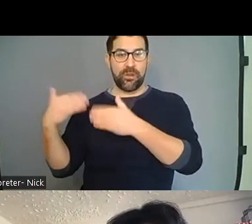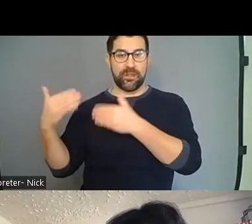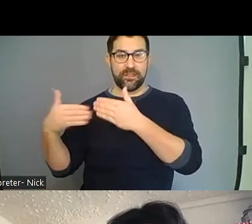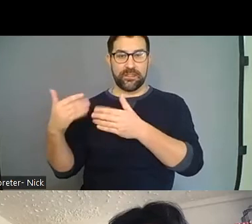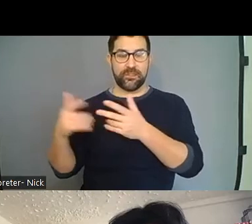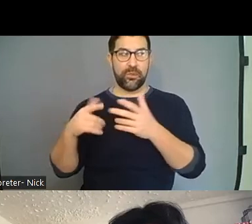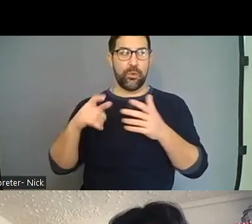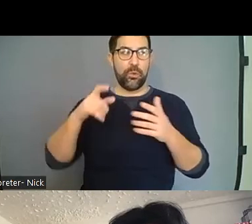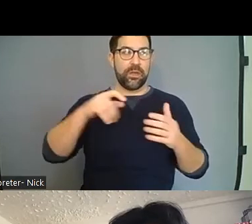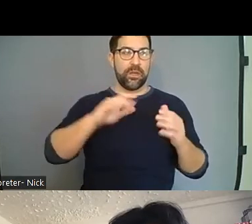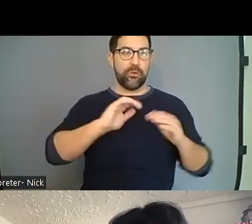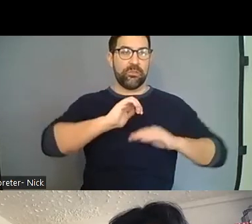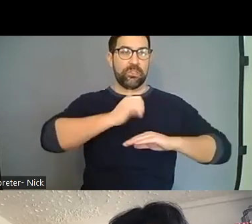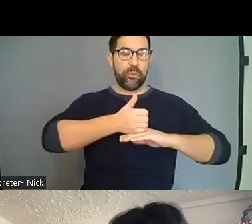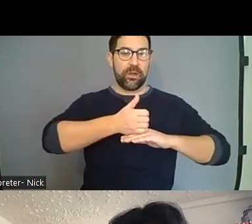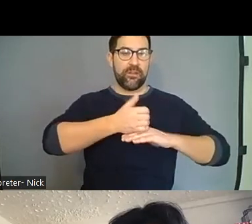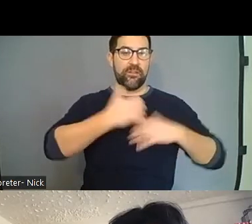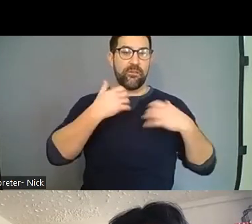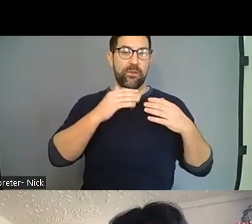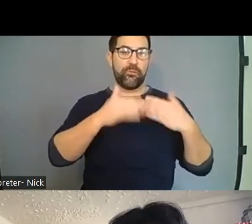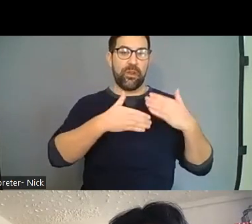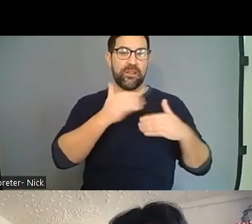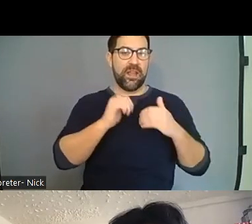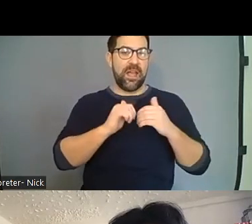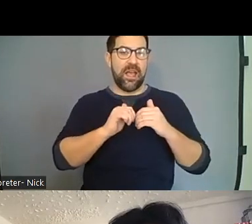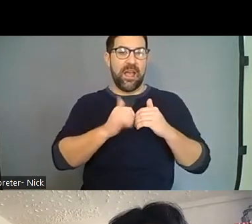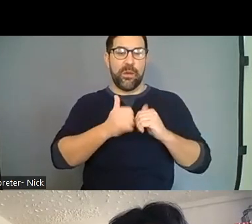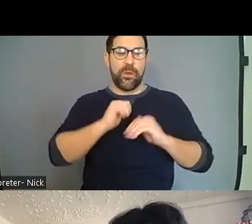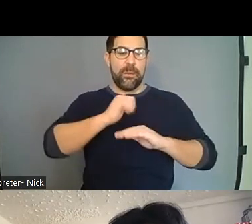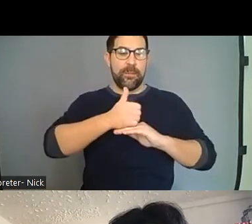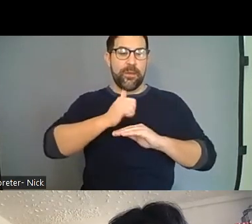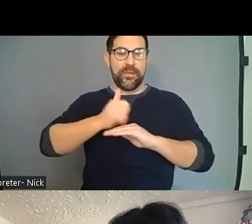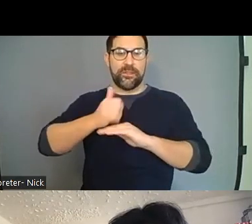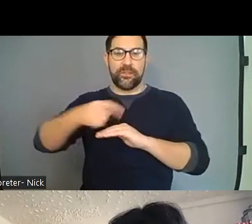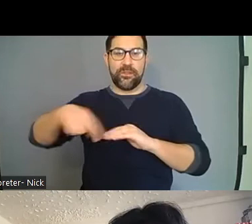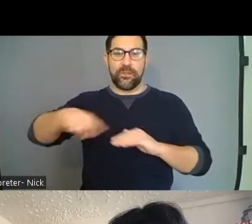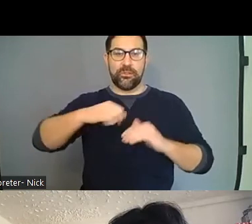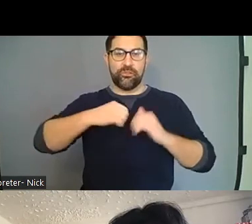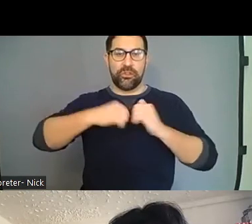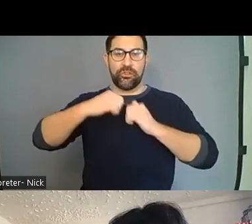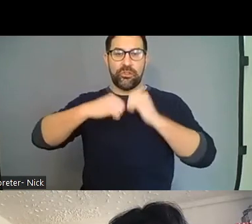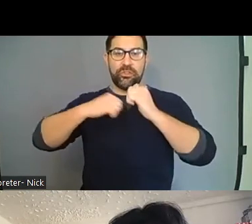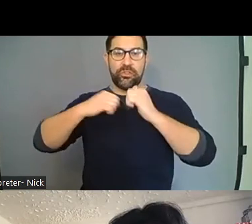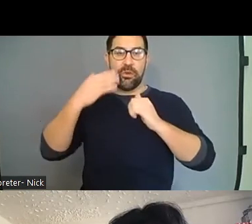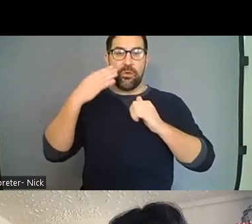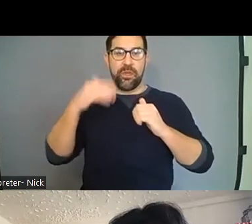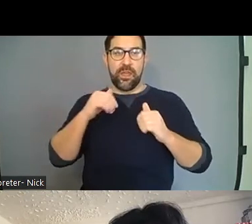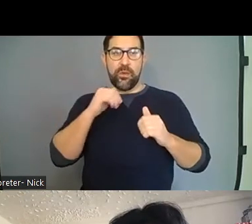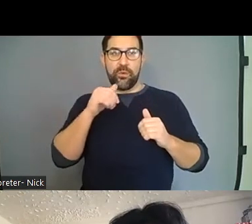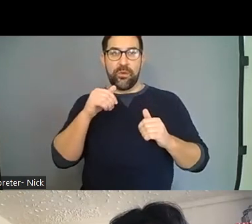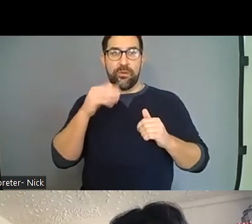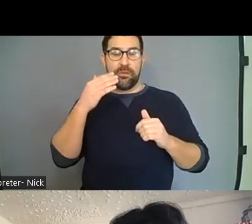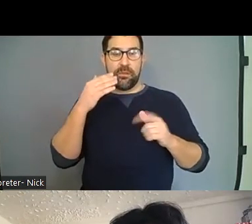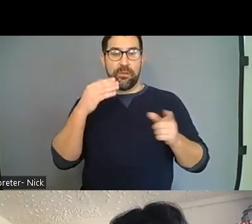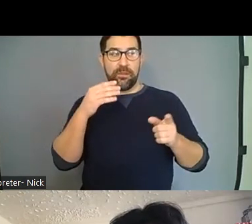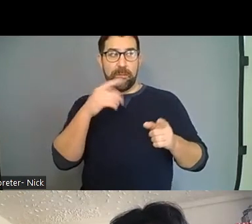restorative processes, how do we build those things and how do we build those structures to where we aren't just being punitive to Black students, where